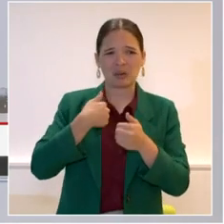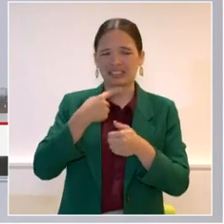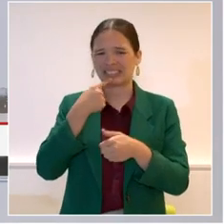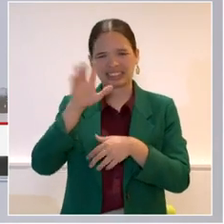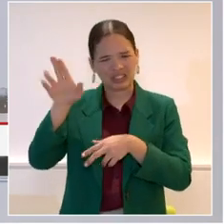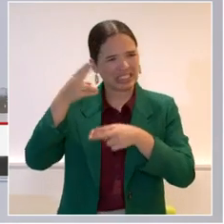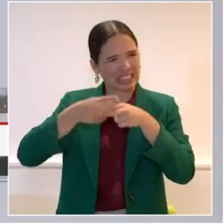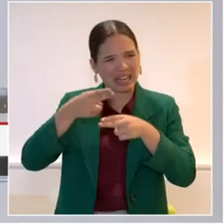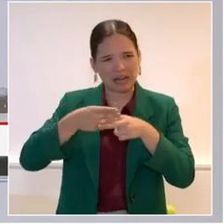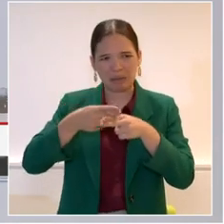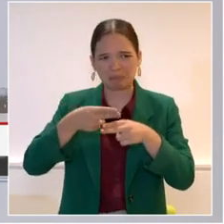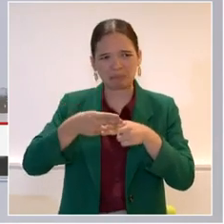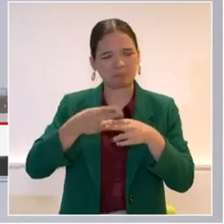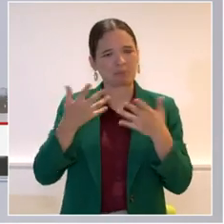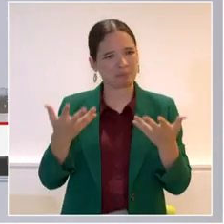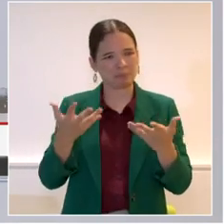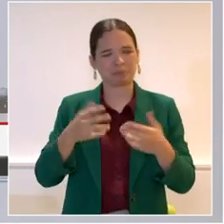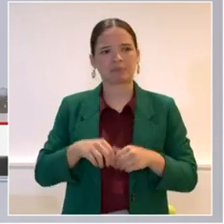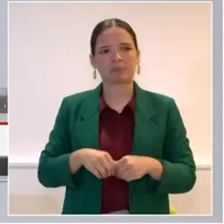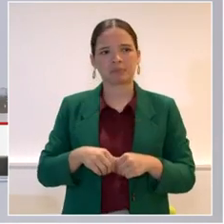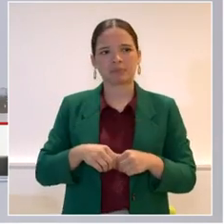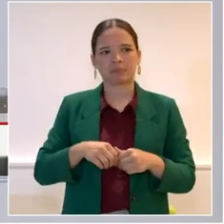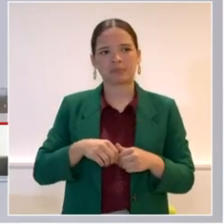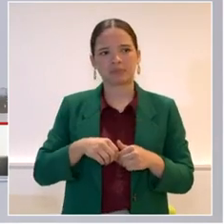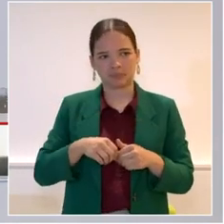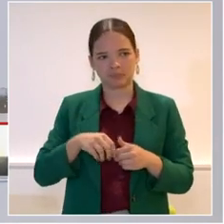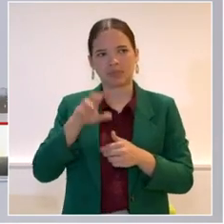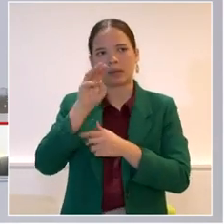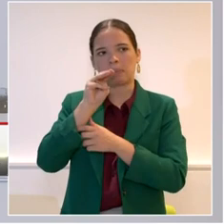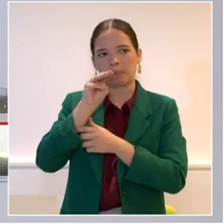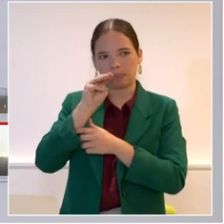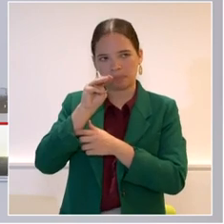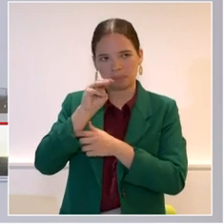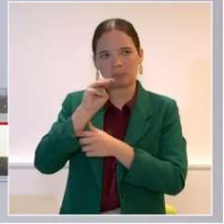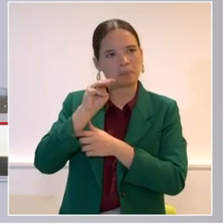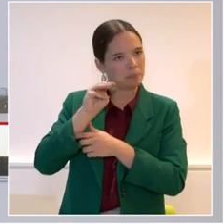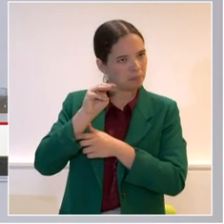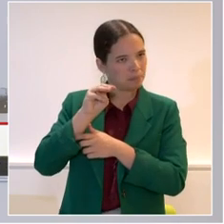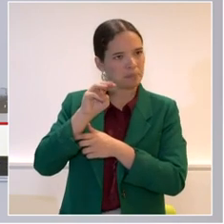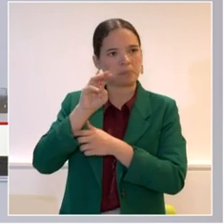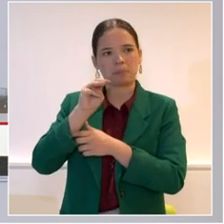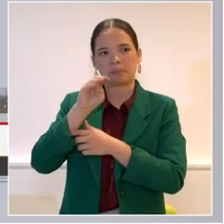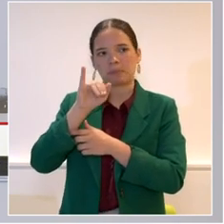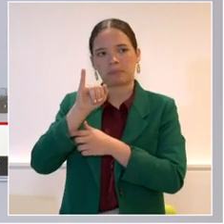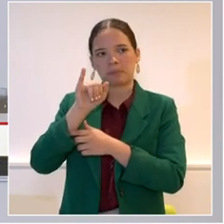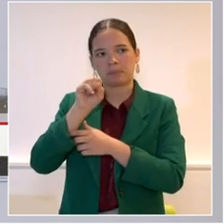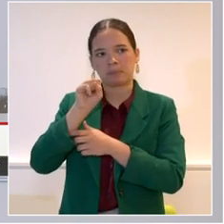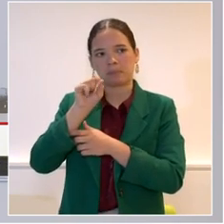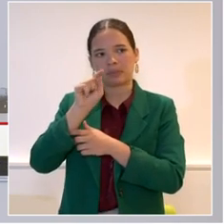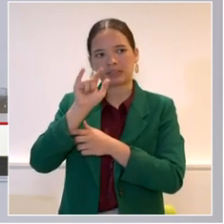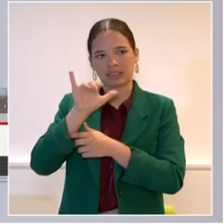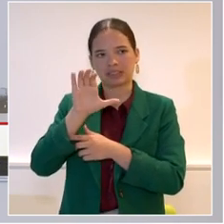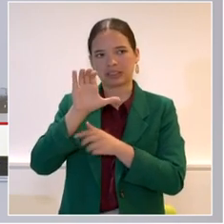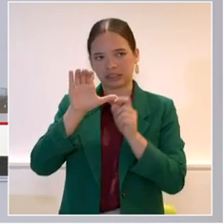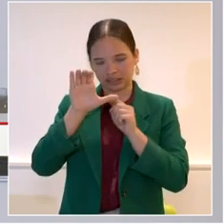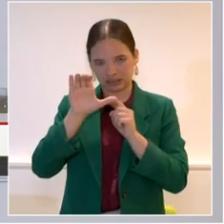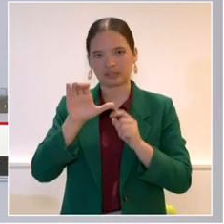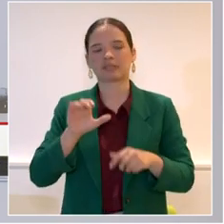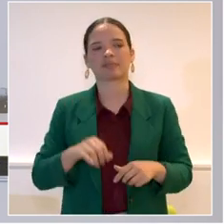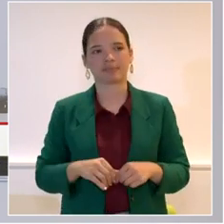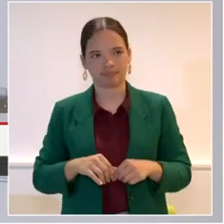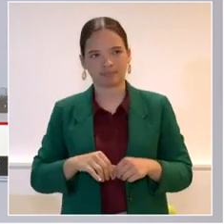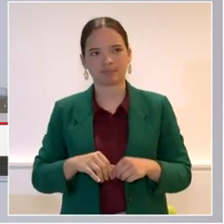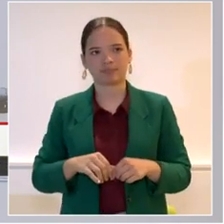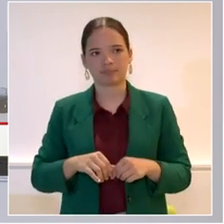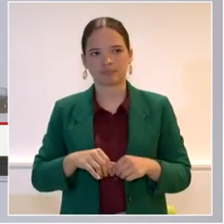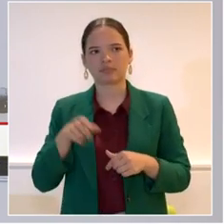Nisargadatta, who's an Indian mystic who was born in 1897. And I love that quote because it really talks about being in the experience